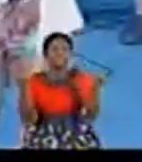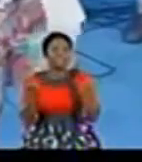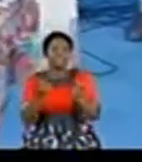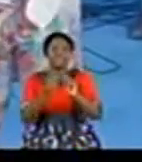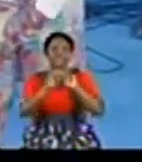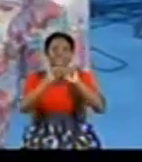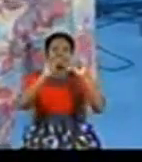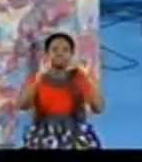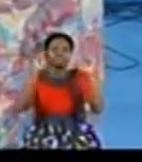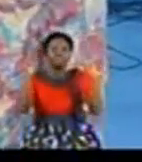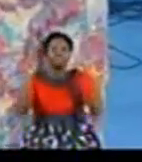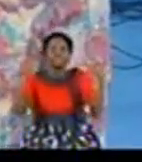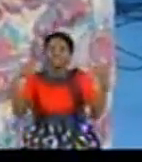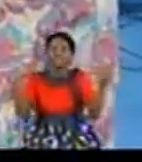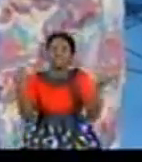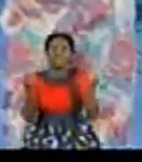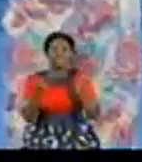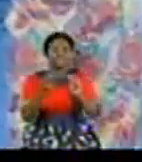Hallelujah